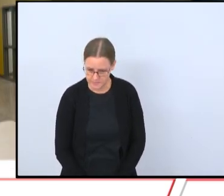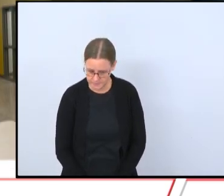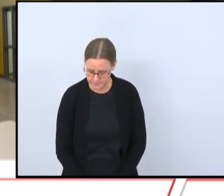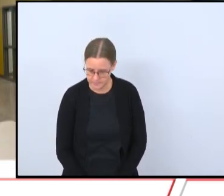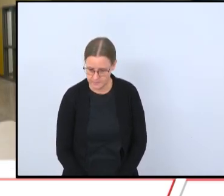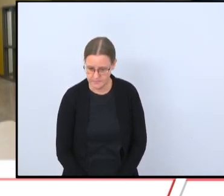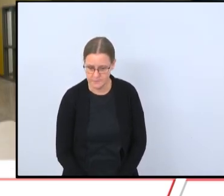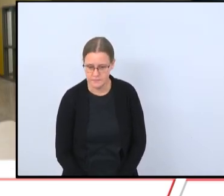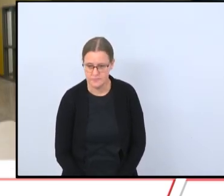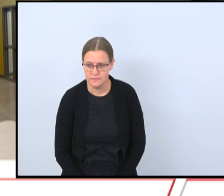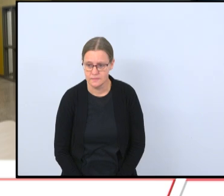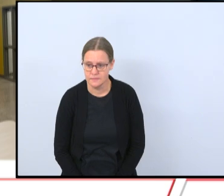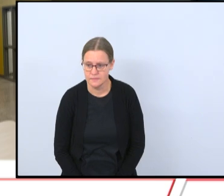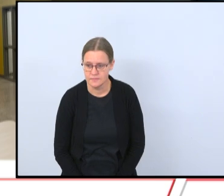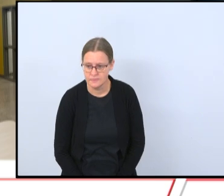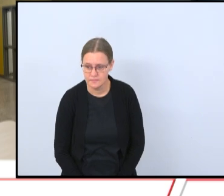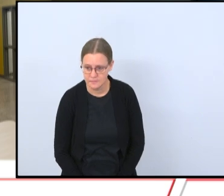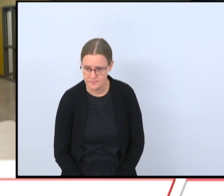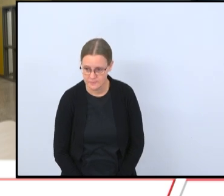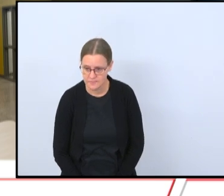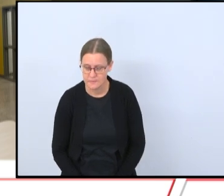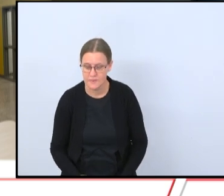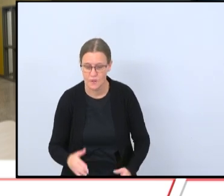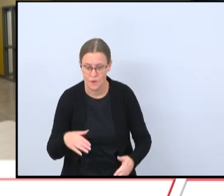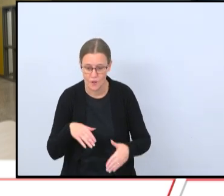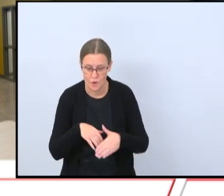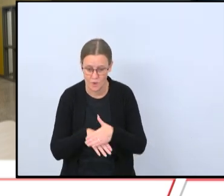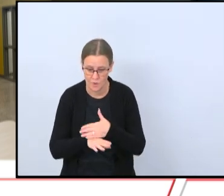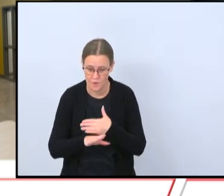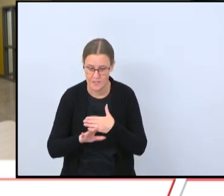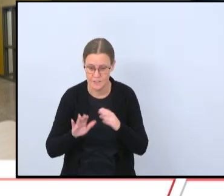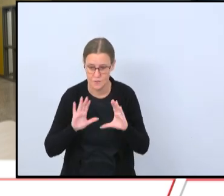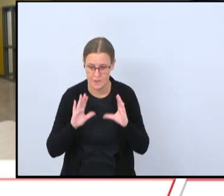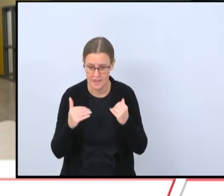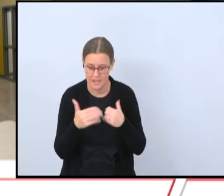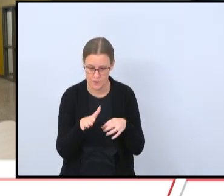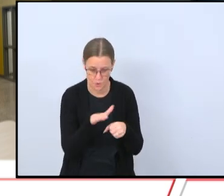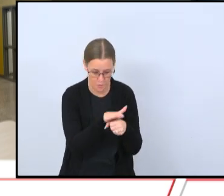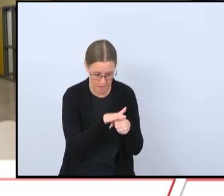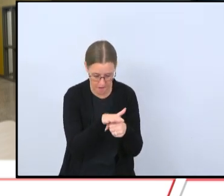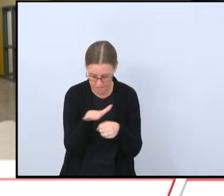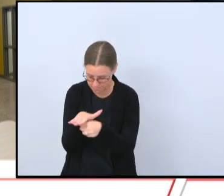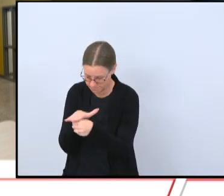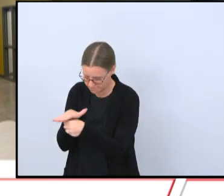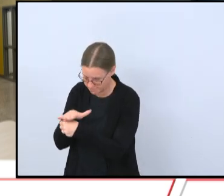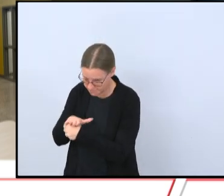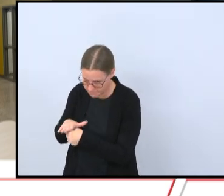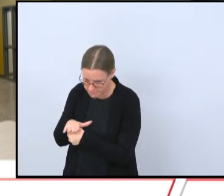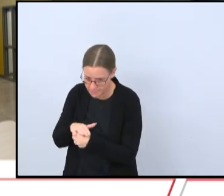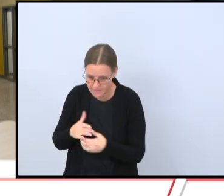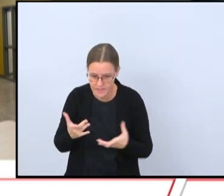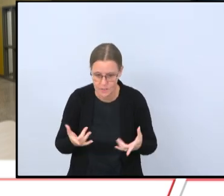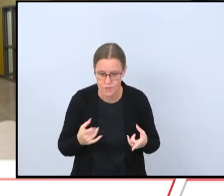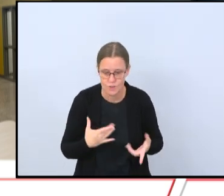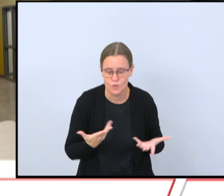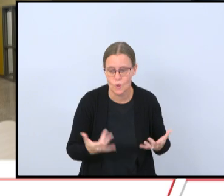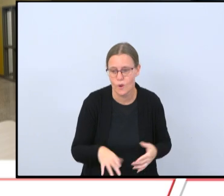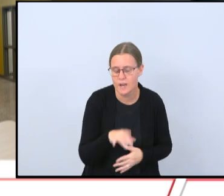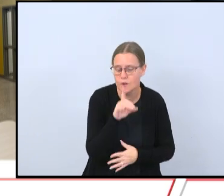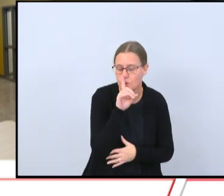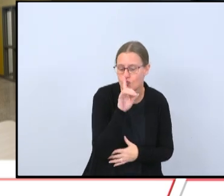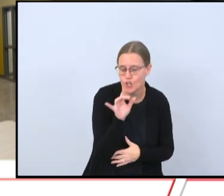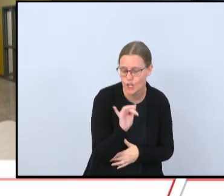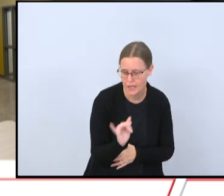Okay, moving into some classroom neighborhoods. These images here kind of give you a picture of what a standard typical